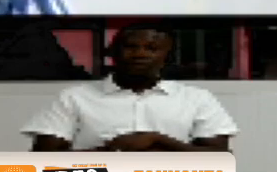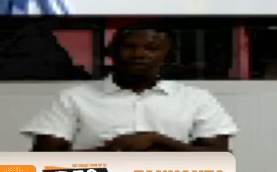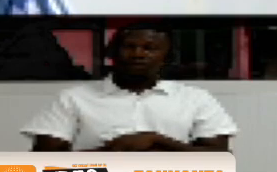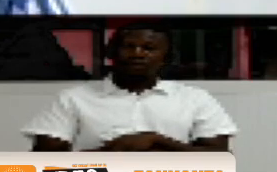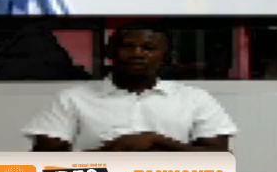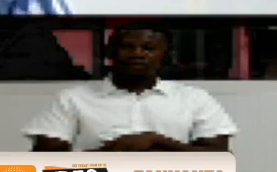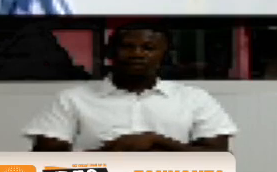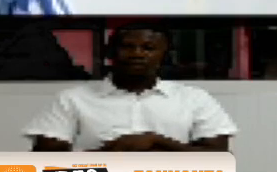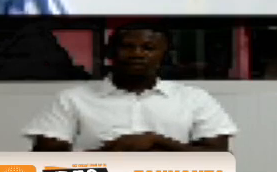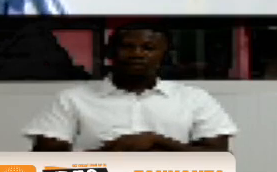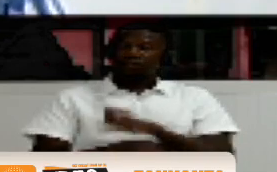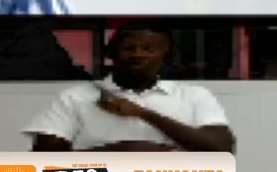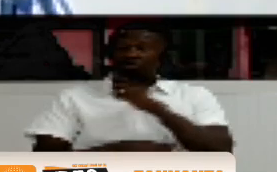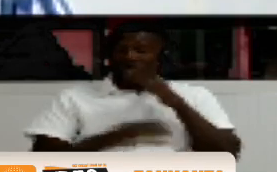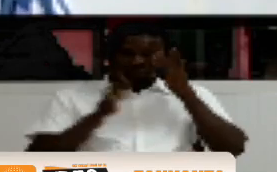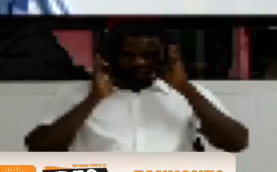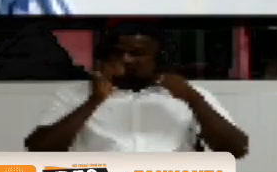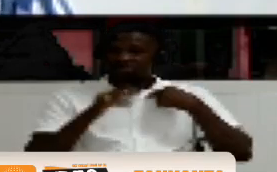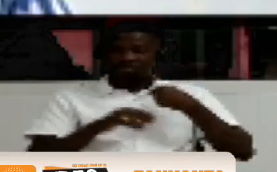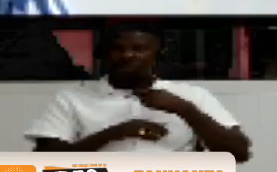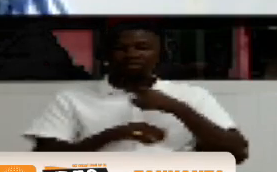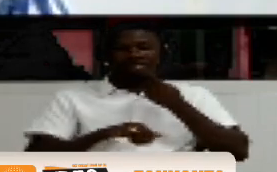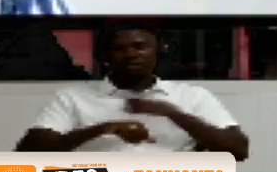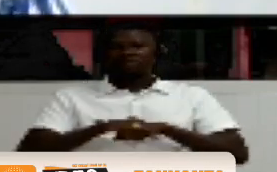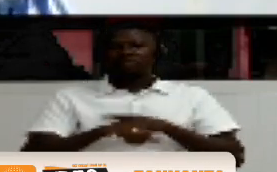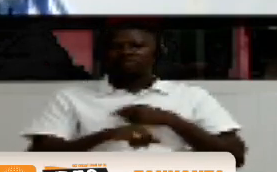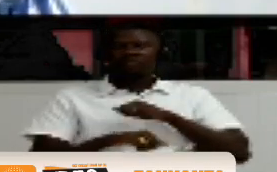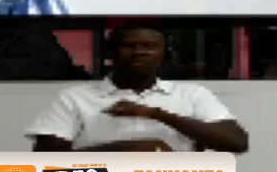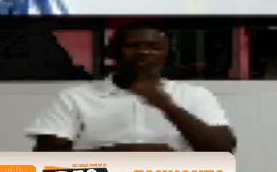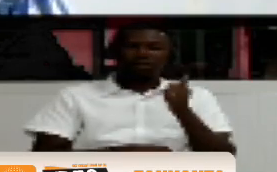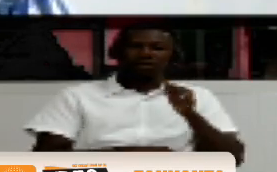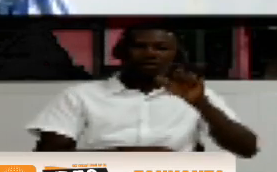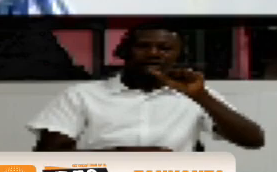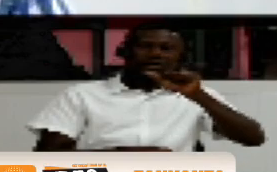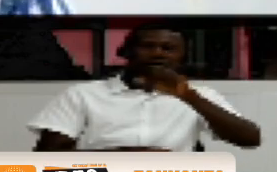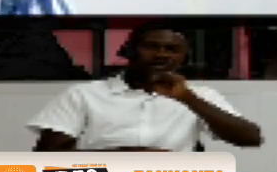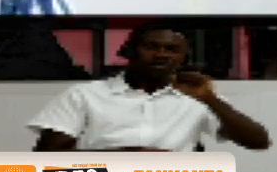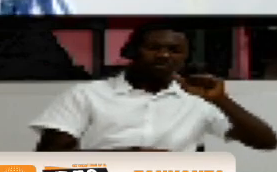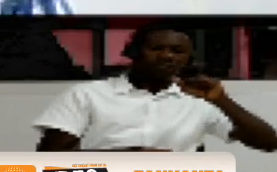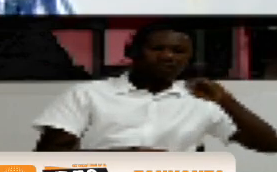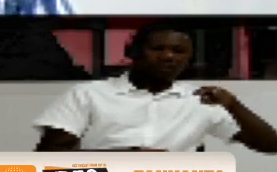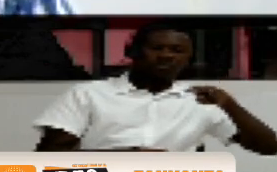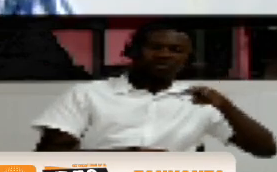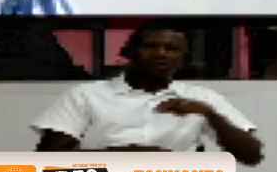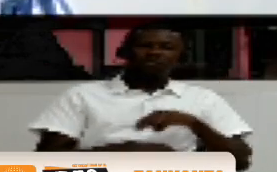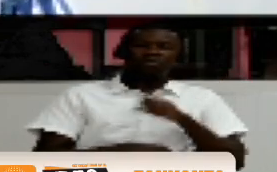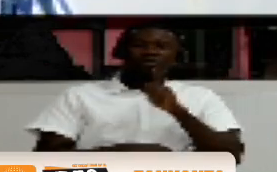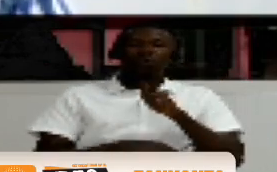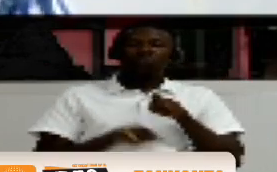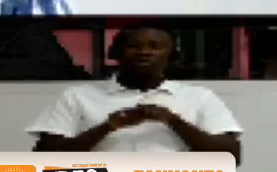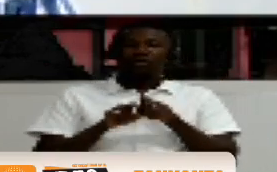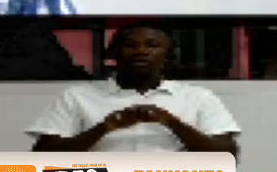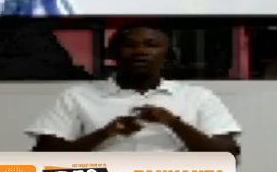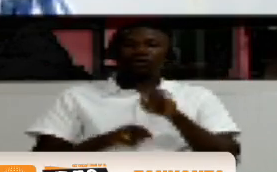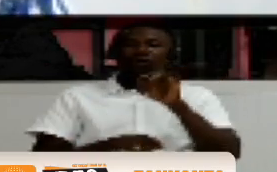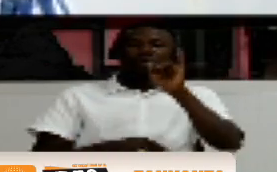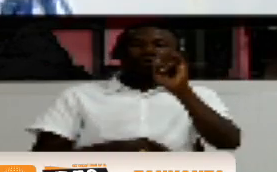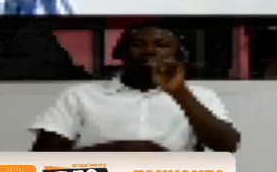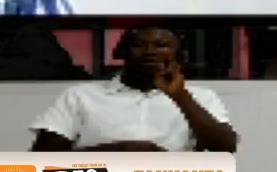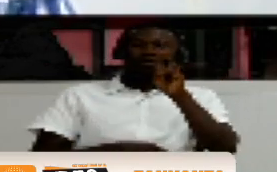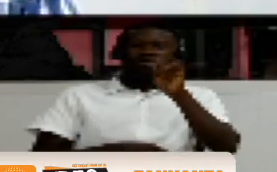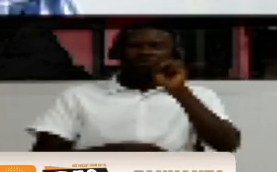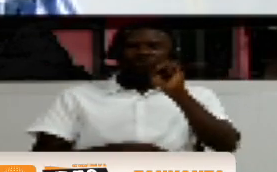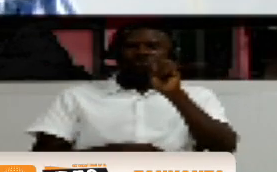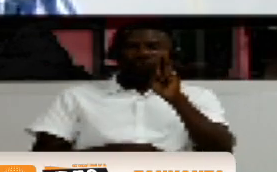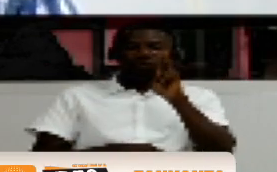It wouldn't be a problem for me at the time, Asan, but with Yusufa to sit on a wheelchair for